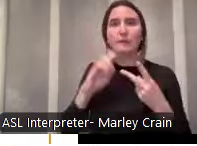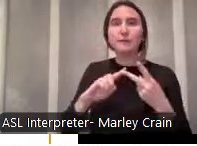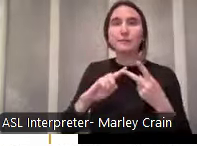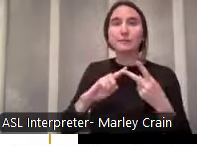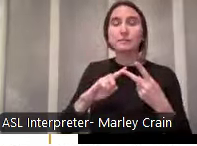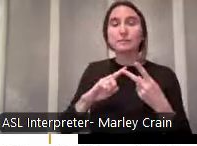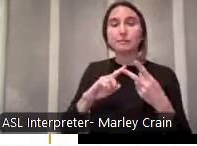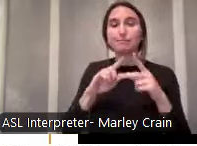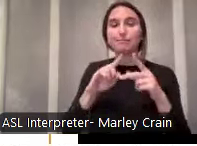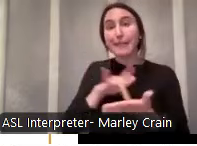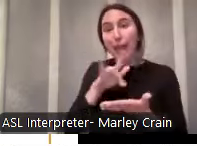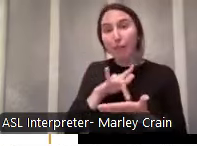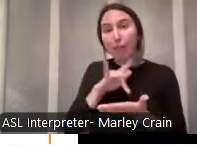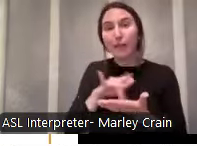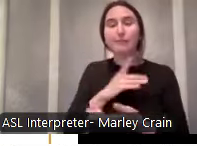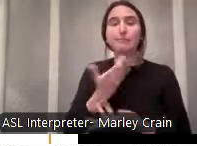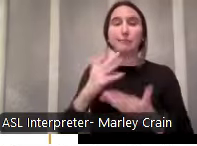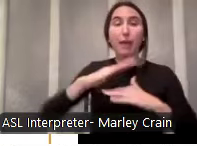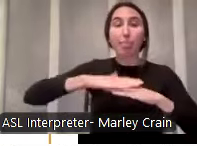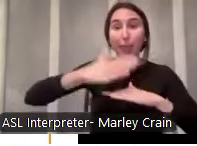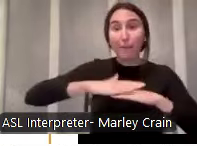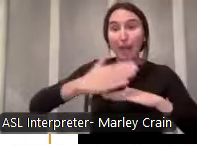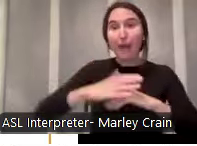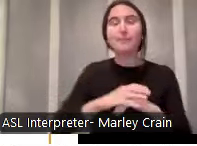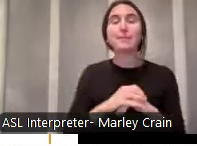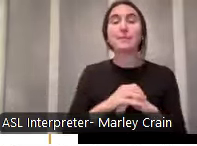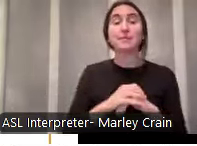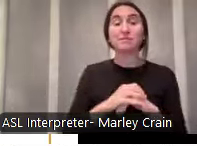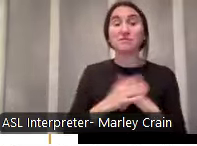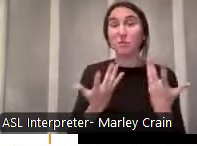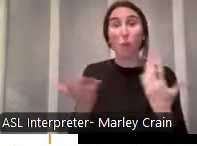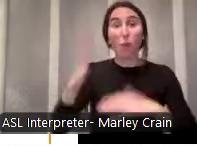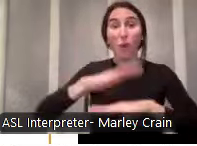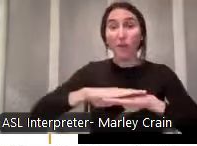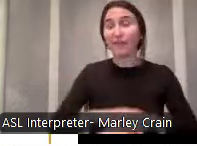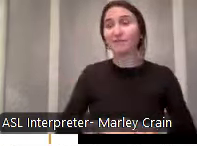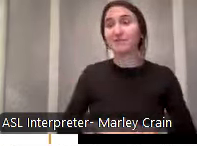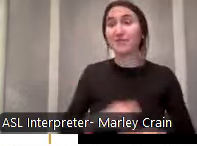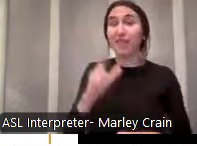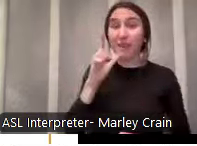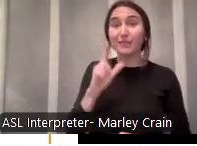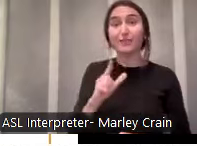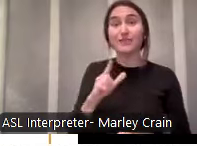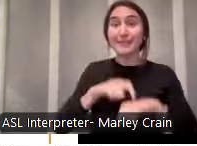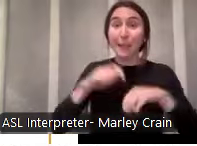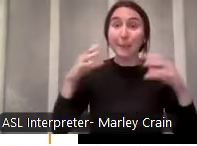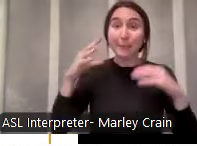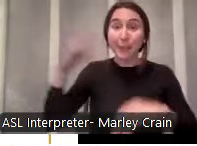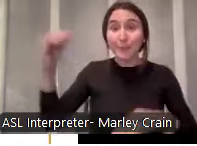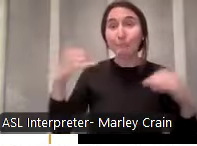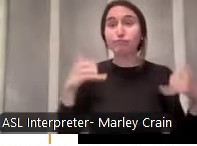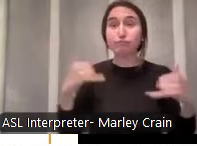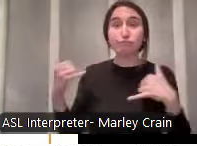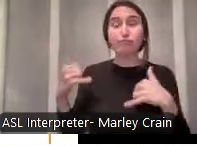or laptops. And it does include during lunch and recess. It's not, you can't use your phone, you can't have your phone on